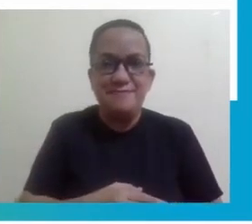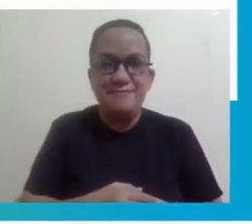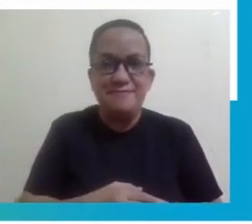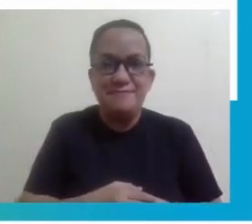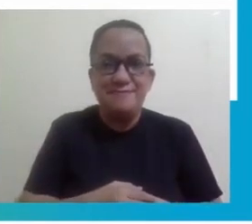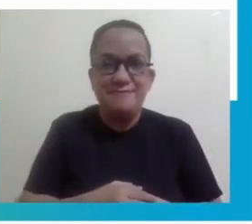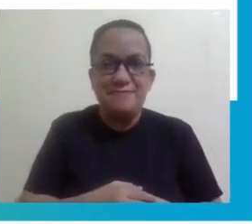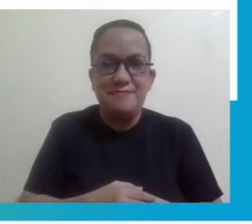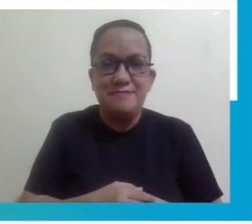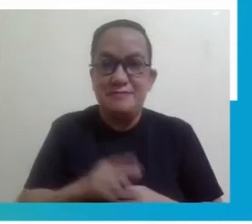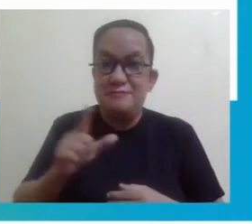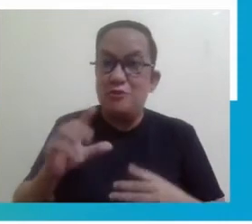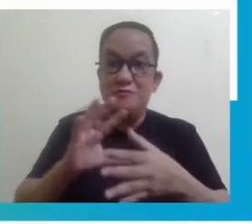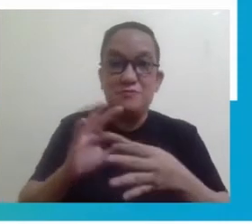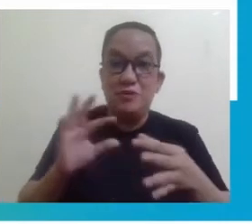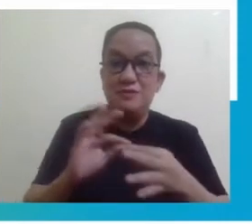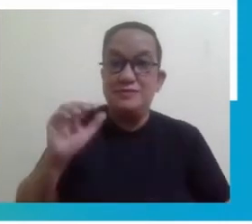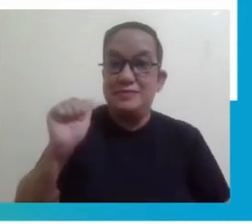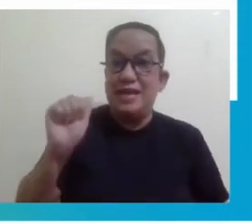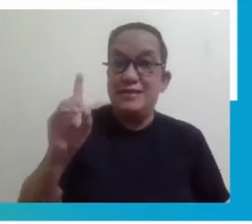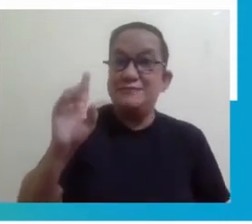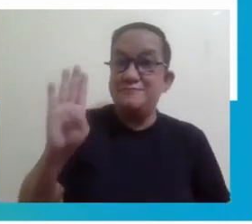ADB management initiated